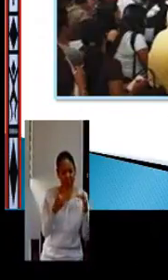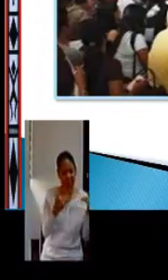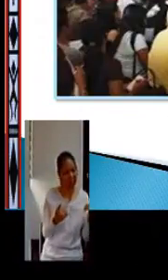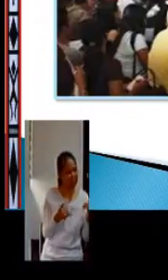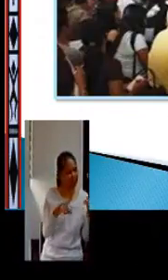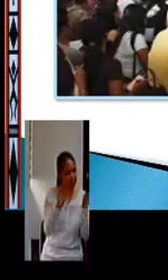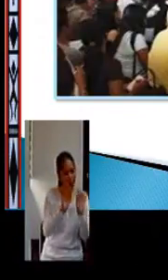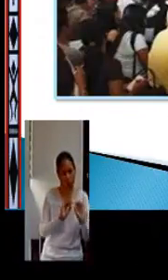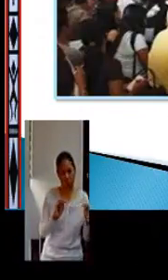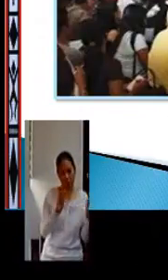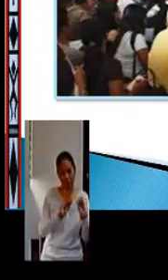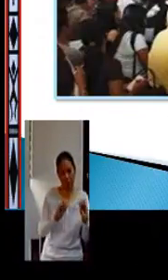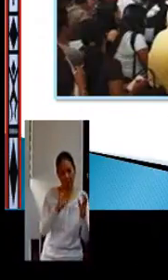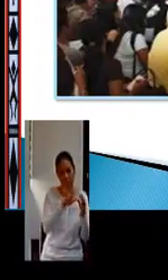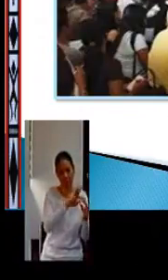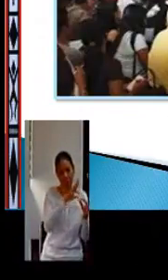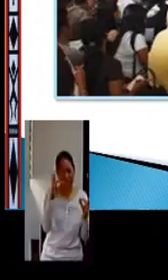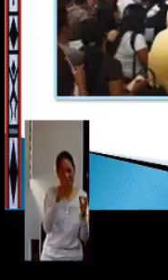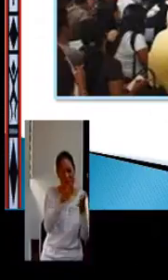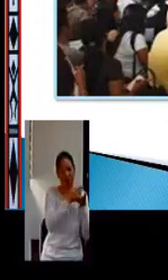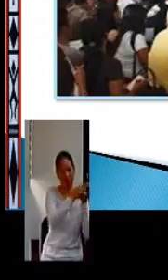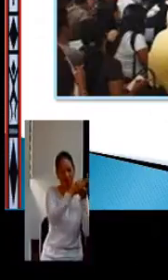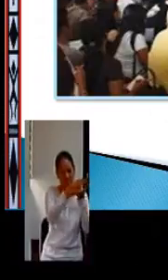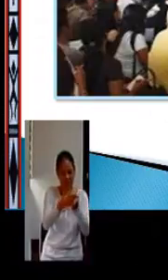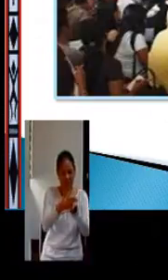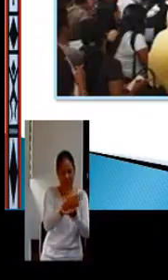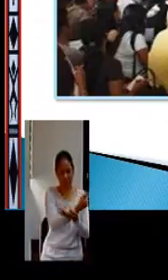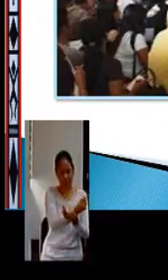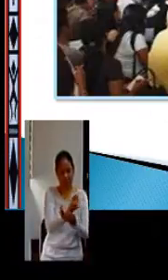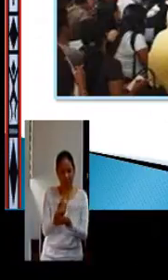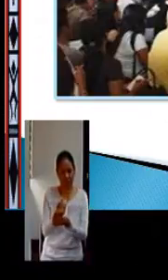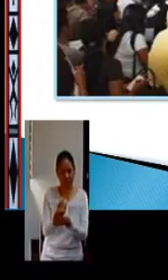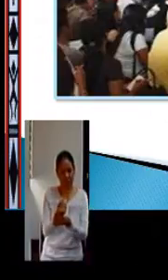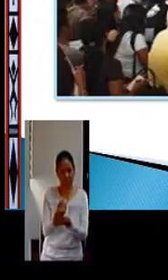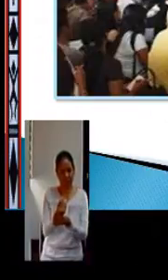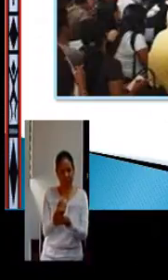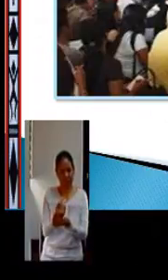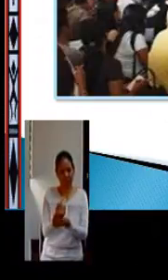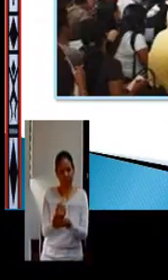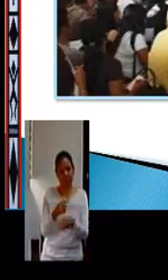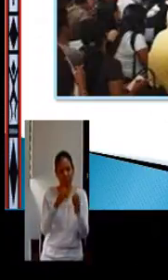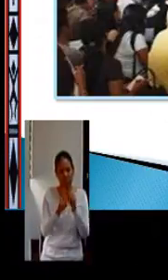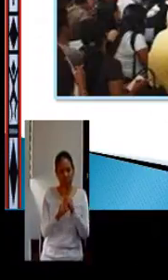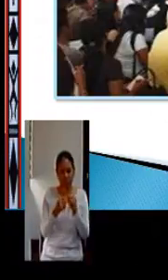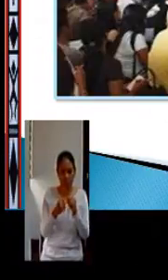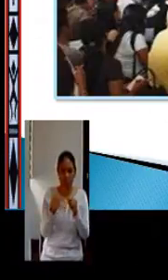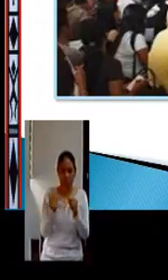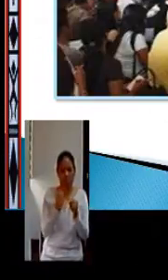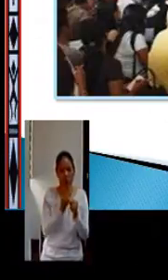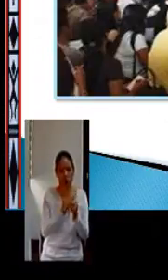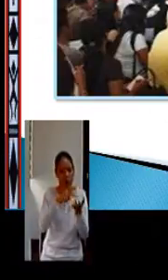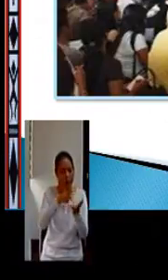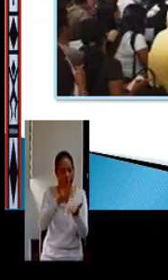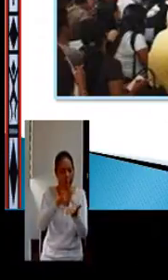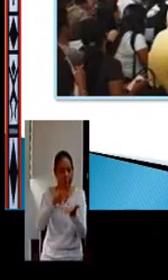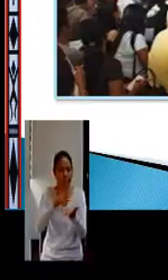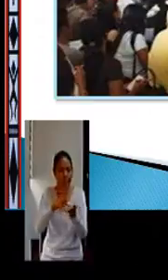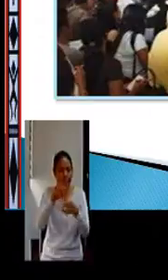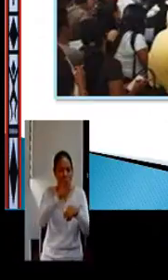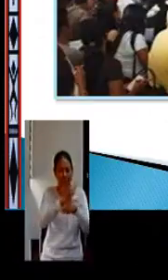in the Ifugao today. Instead, we hire laborers to maintain our